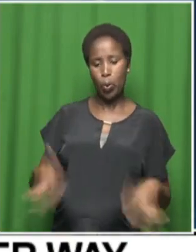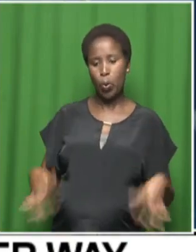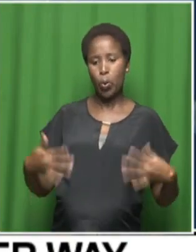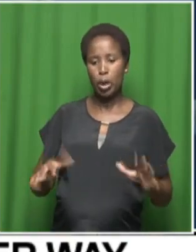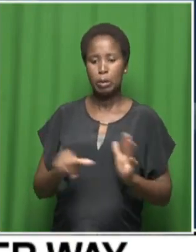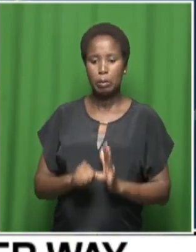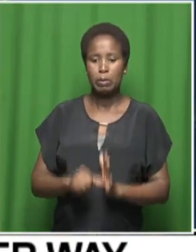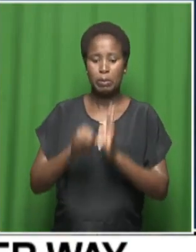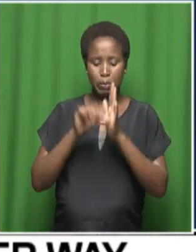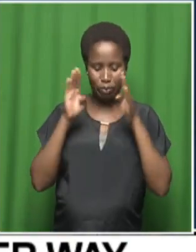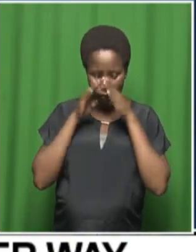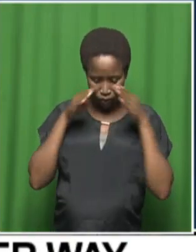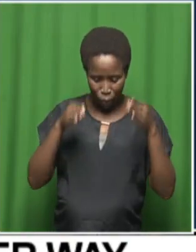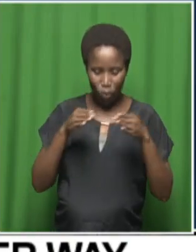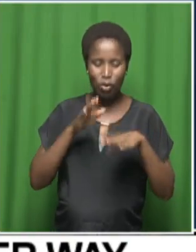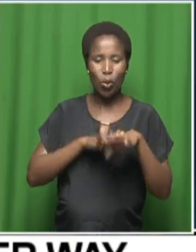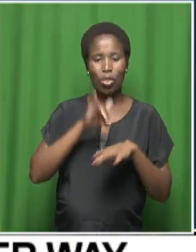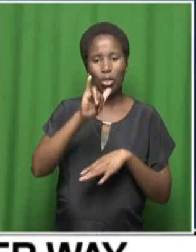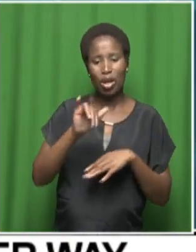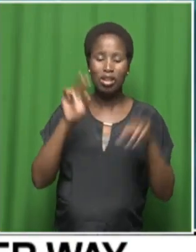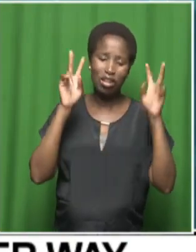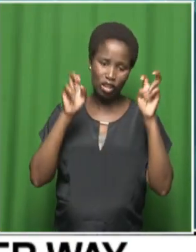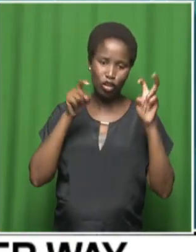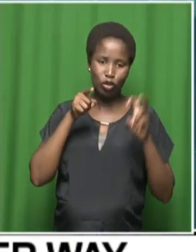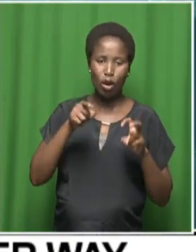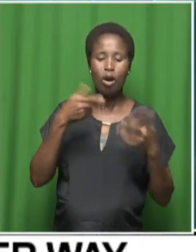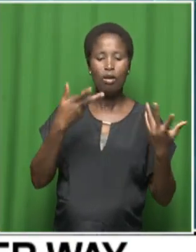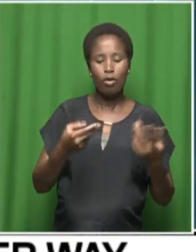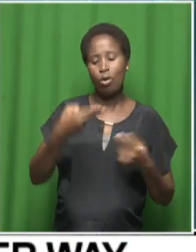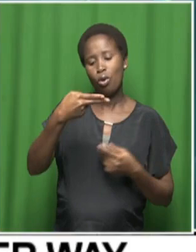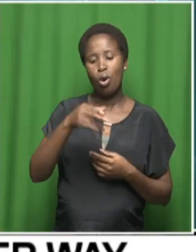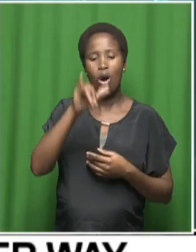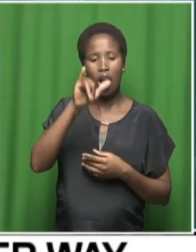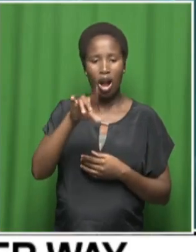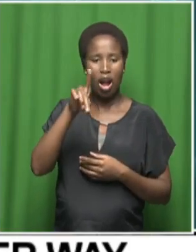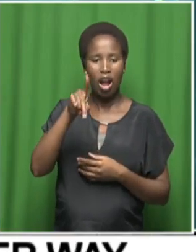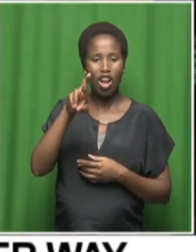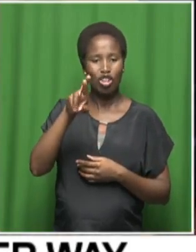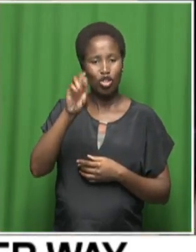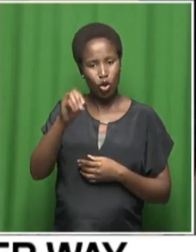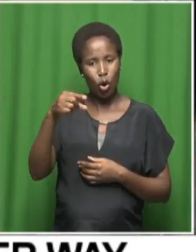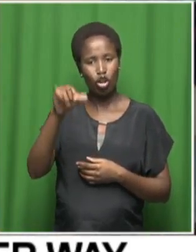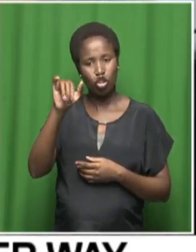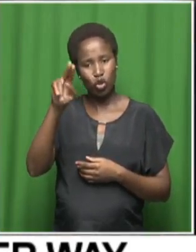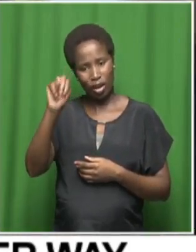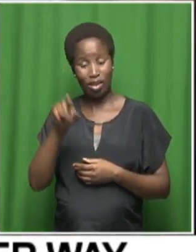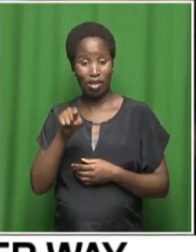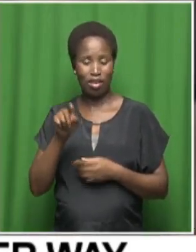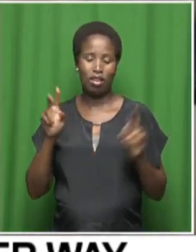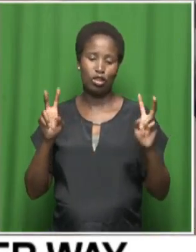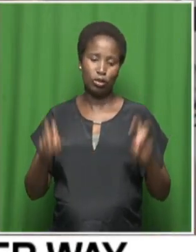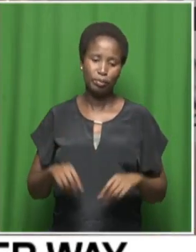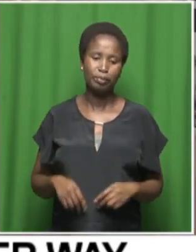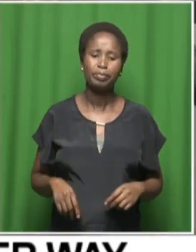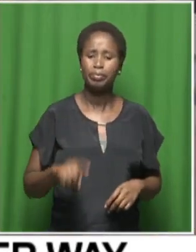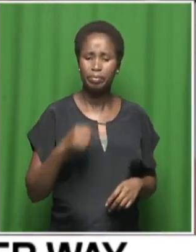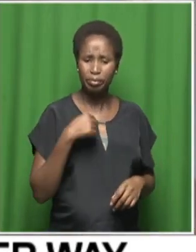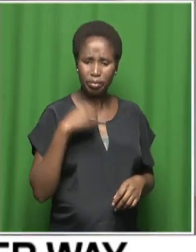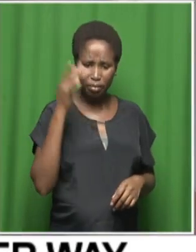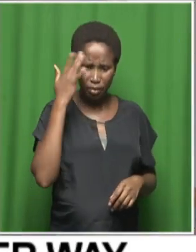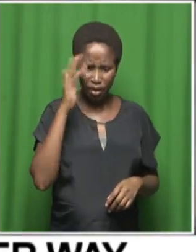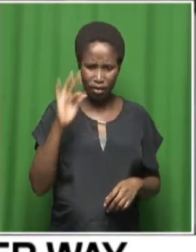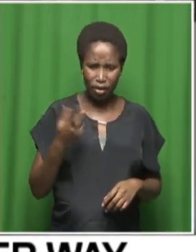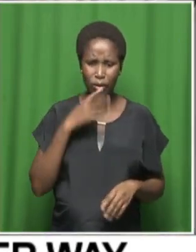specifically focusing on this question of hydrogen. And thank you, Minister. You've spoken about the potential, and I think you've looked at one of the hurdles, which